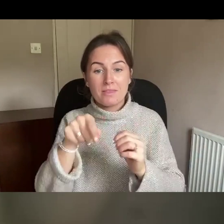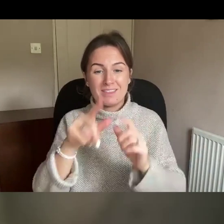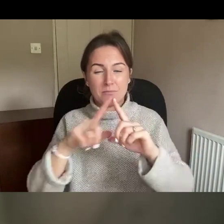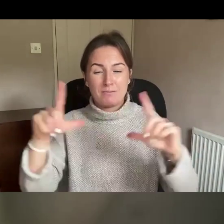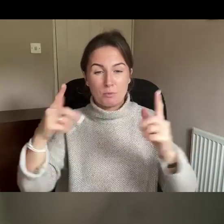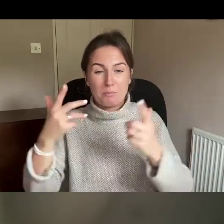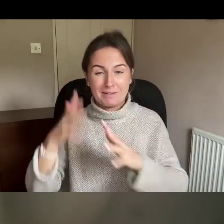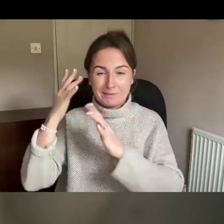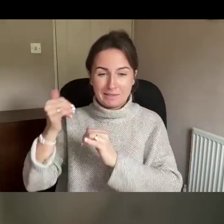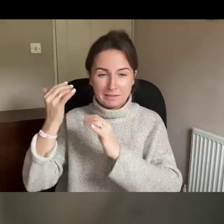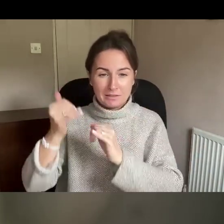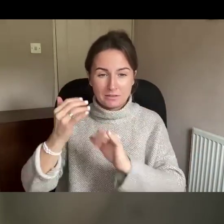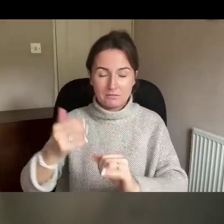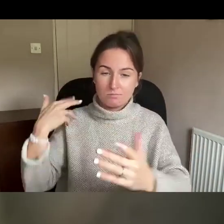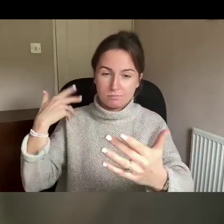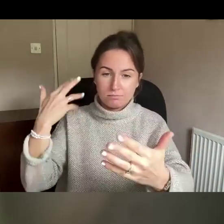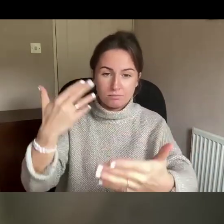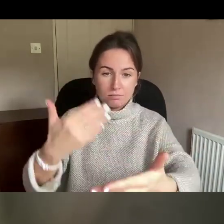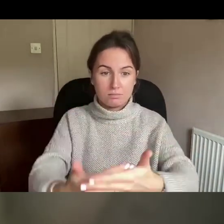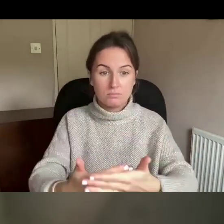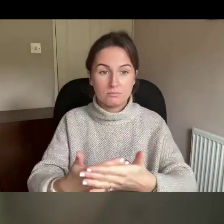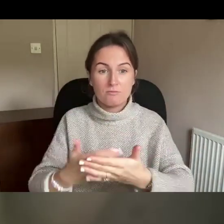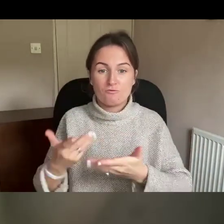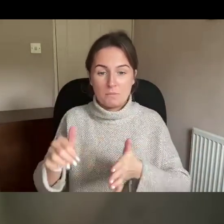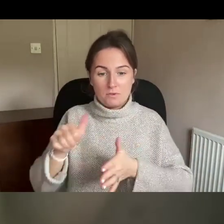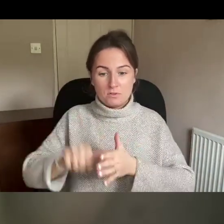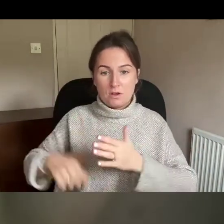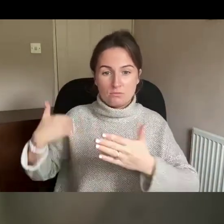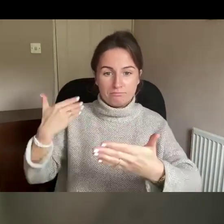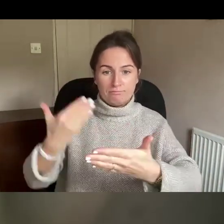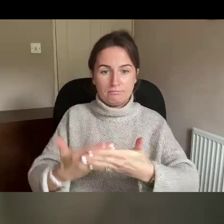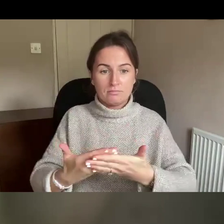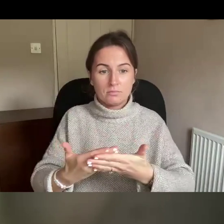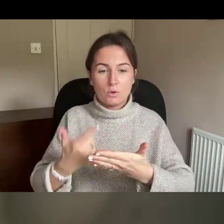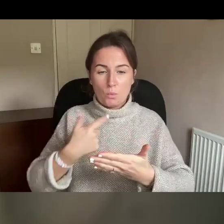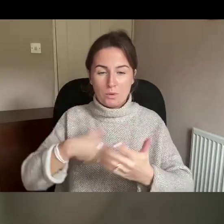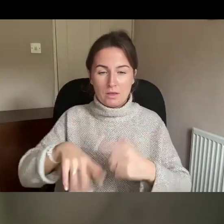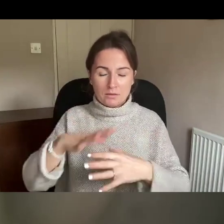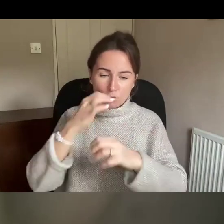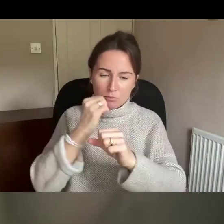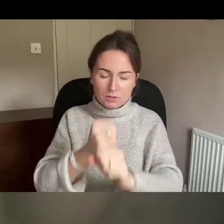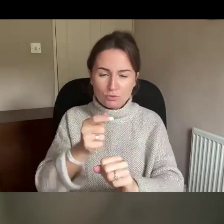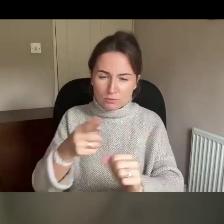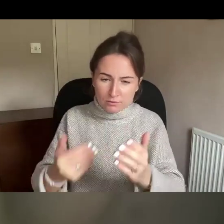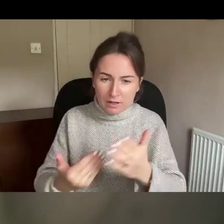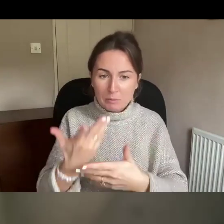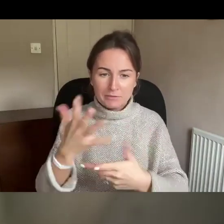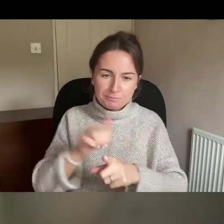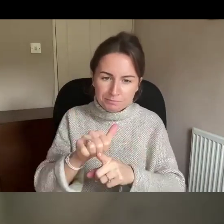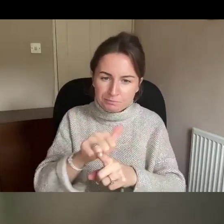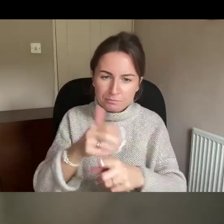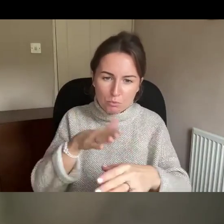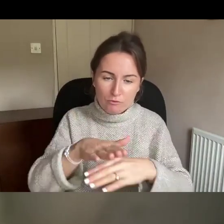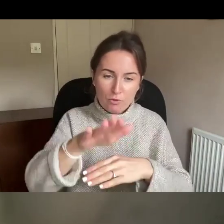testing, but it is very much the start of a process. So we are committed to developing and refining the platform going forward.